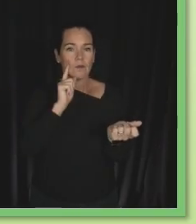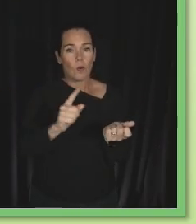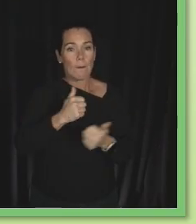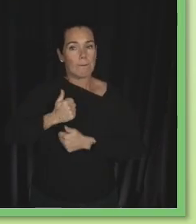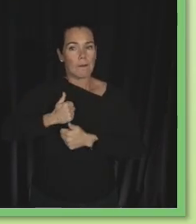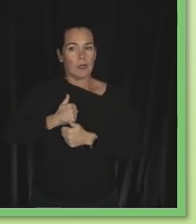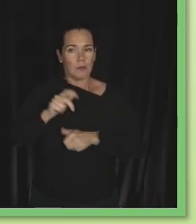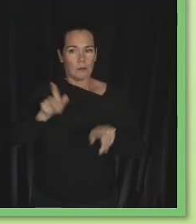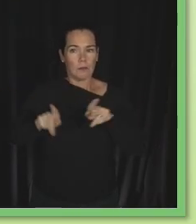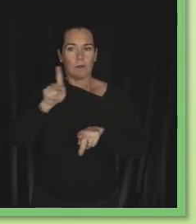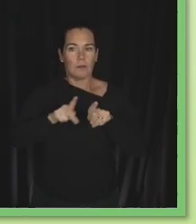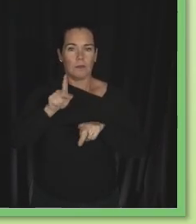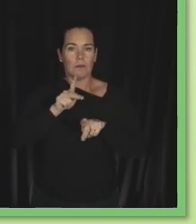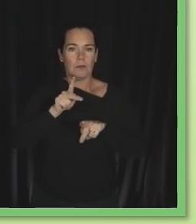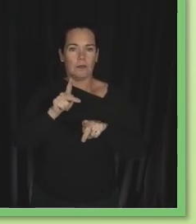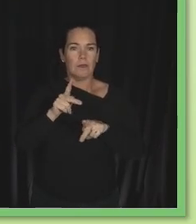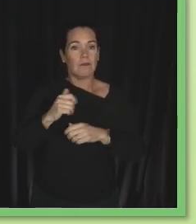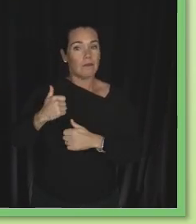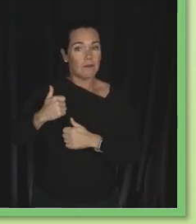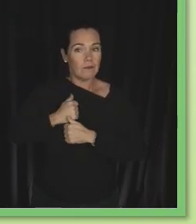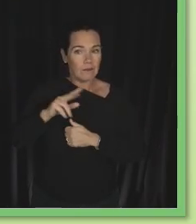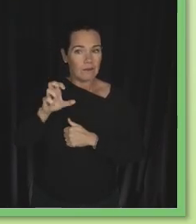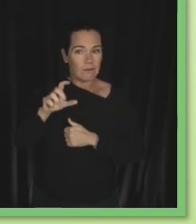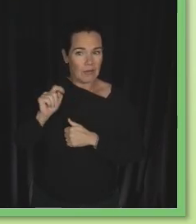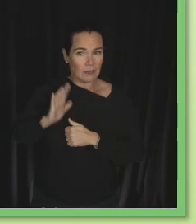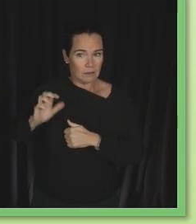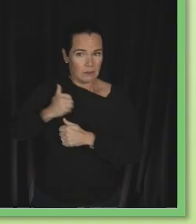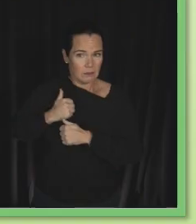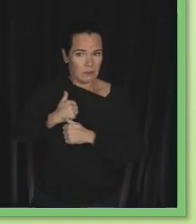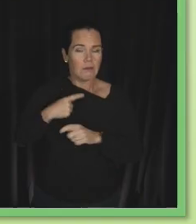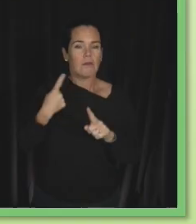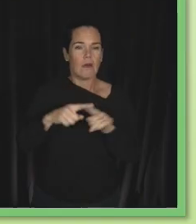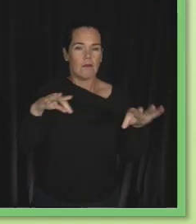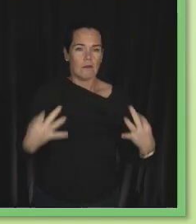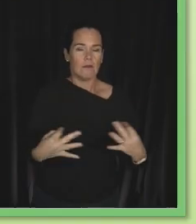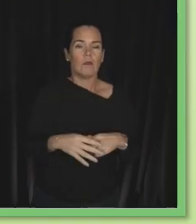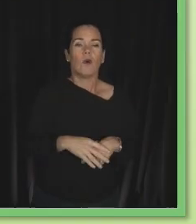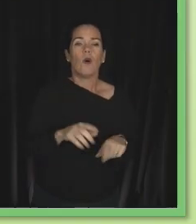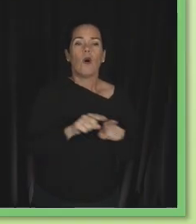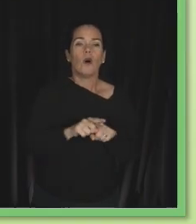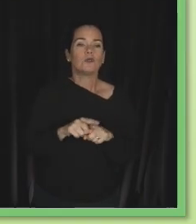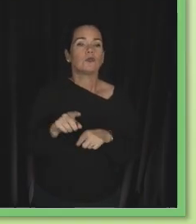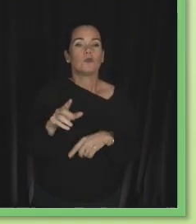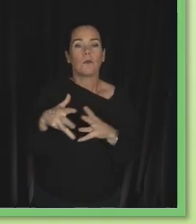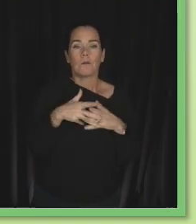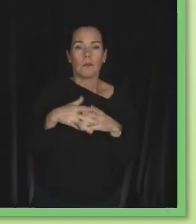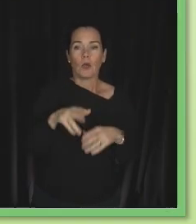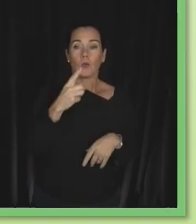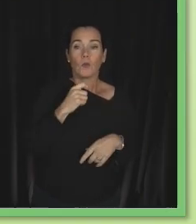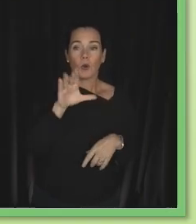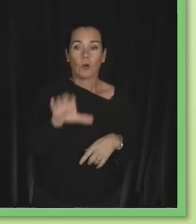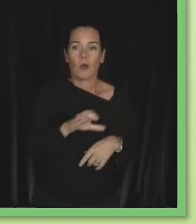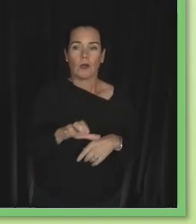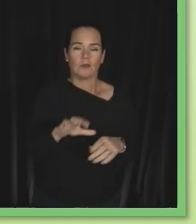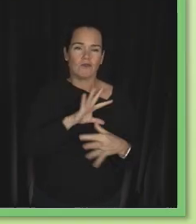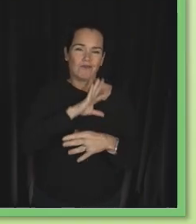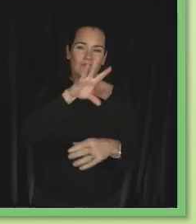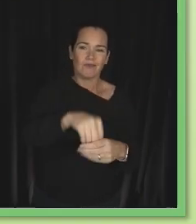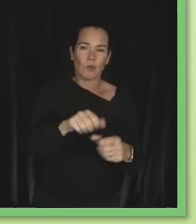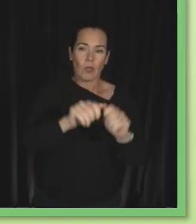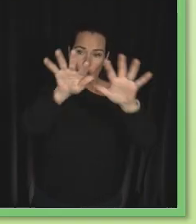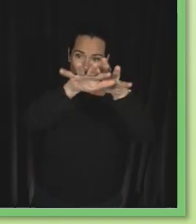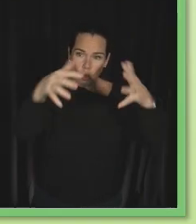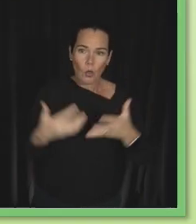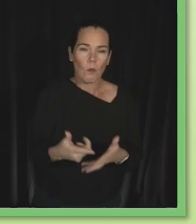military service members, veterans, and families. American Red Cross is also part of the Global Red Cross movement, which consists of